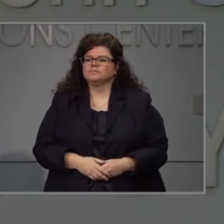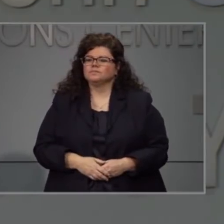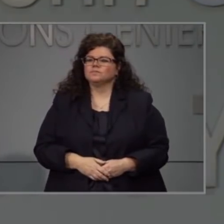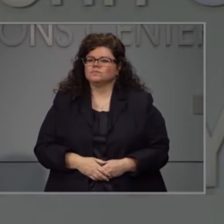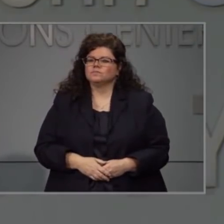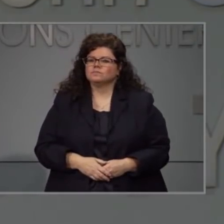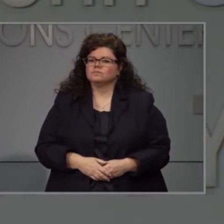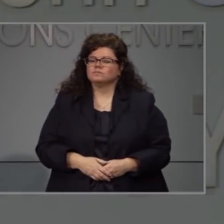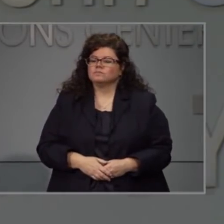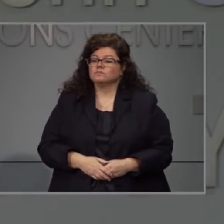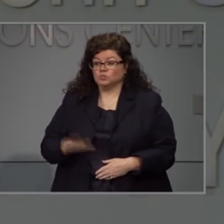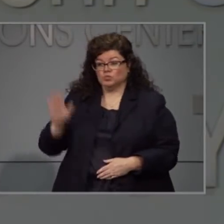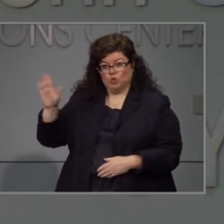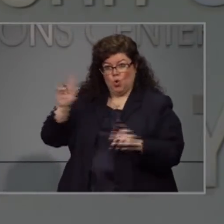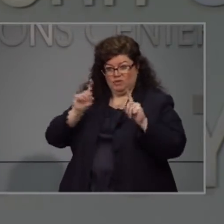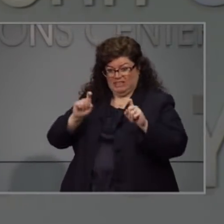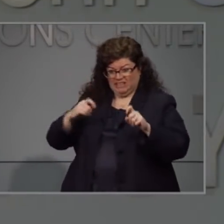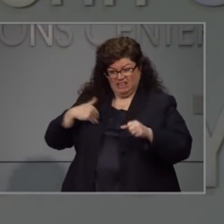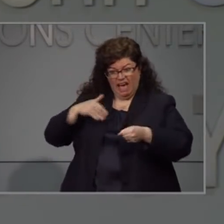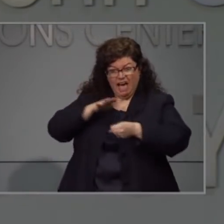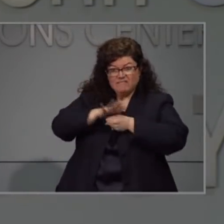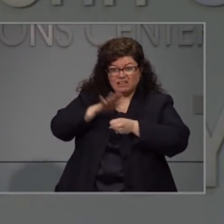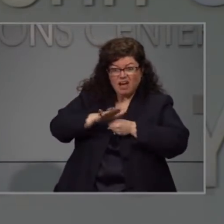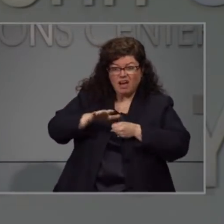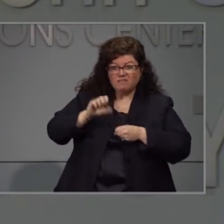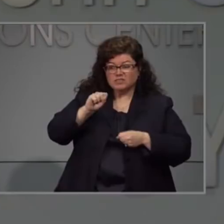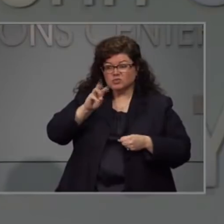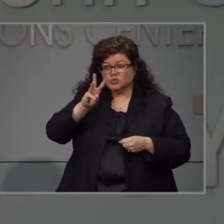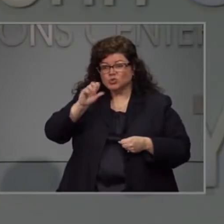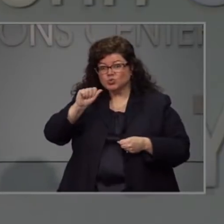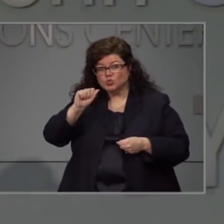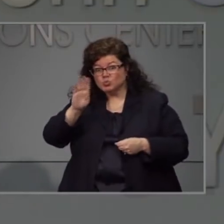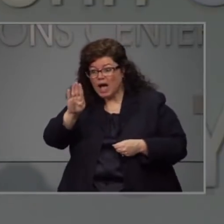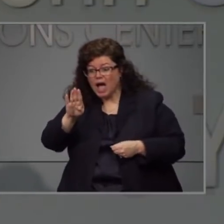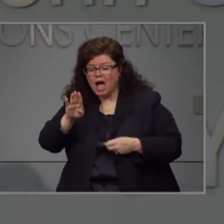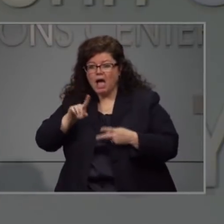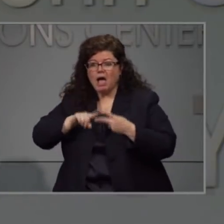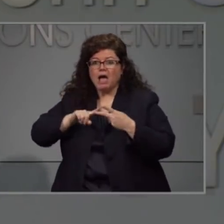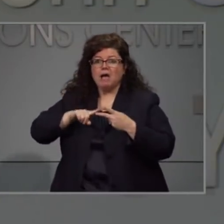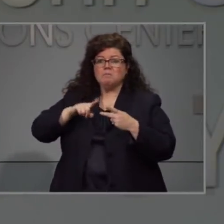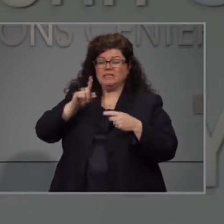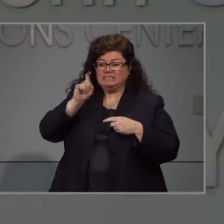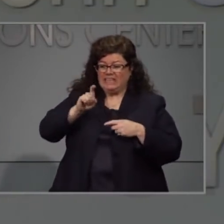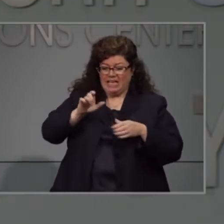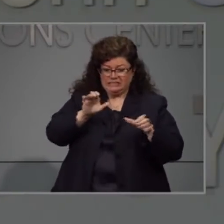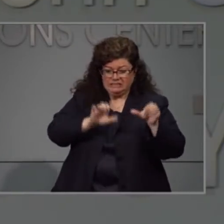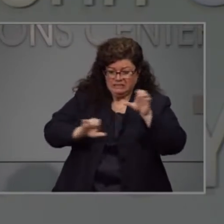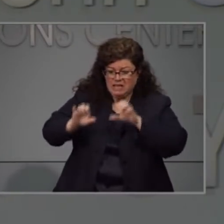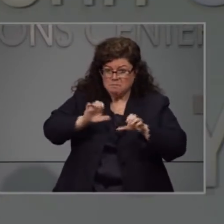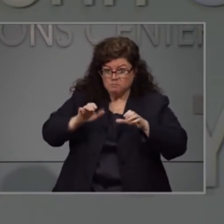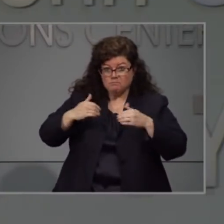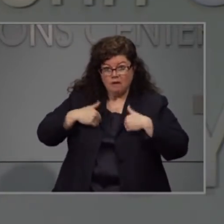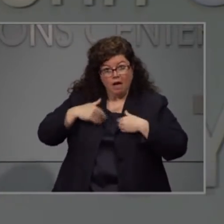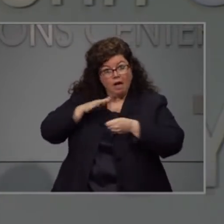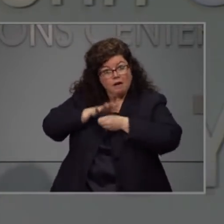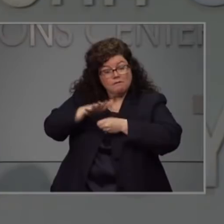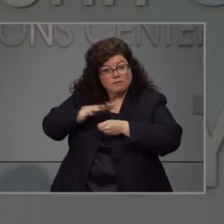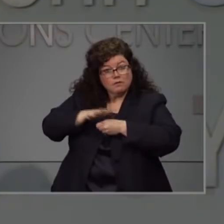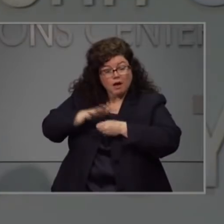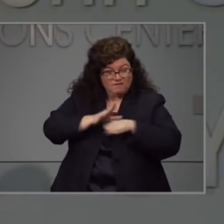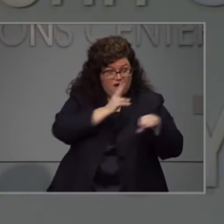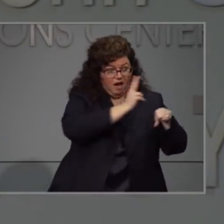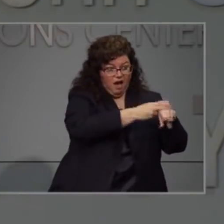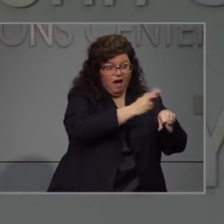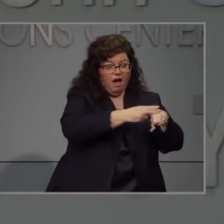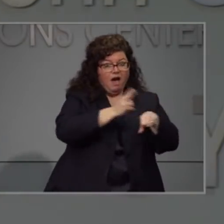tests doing, including for swabs and reagent? Do the hospitals have adequate supplies of reagent and other materials to take tests of their